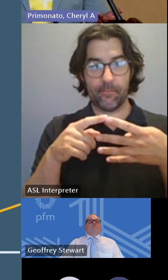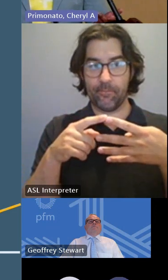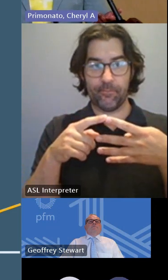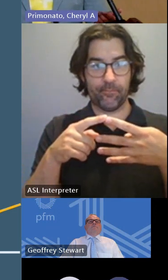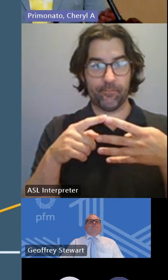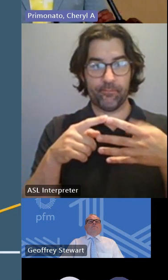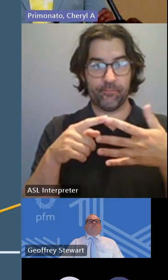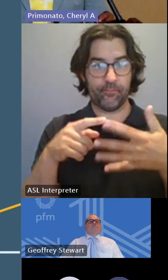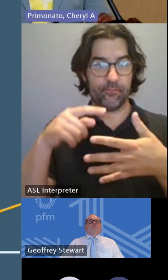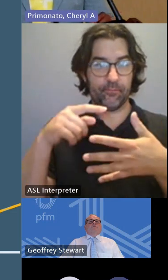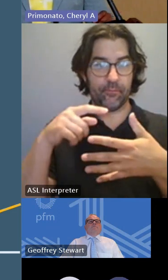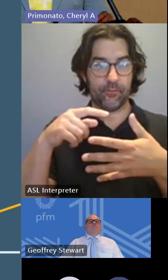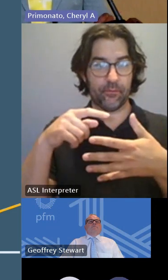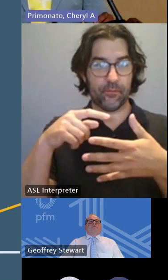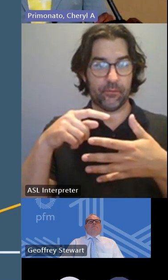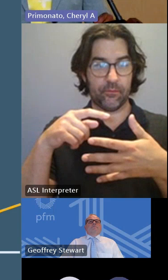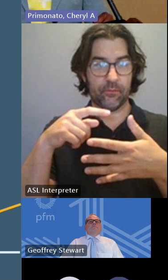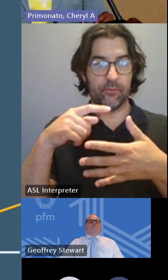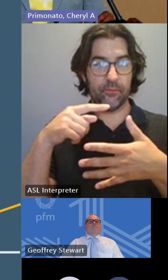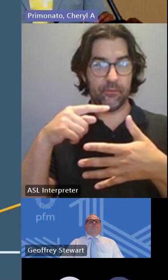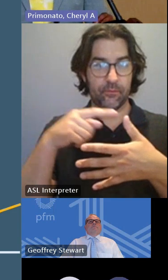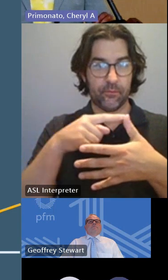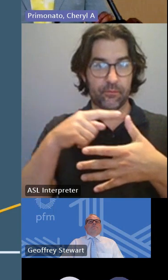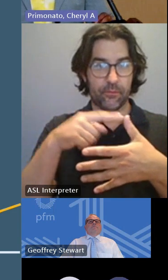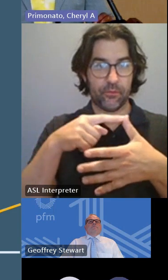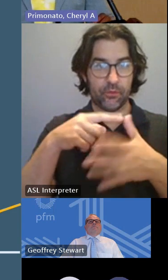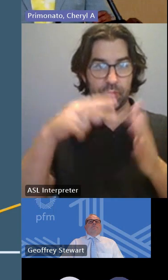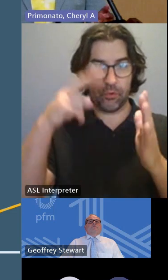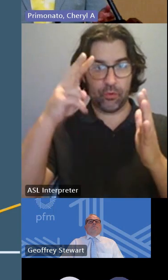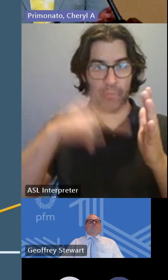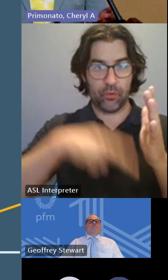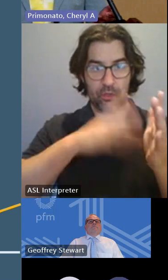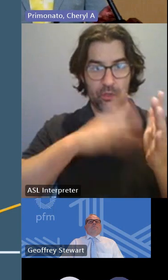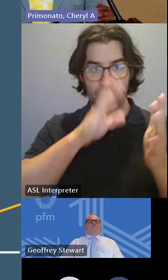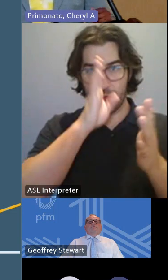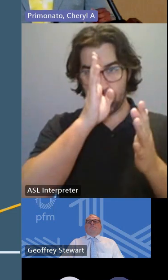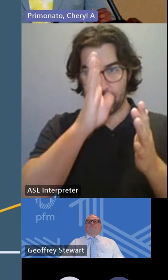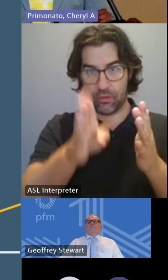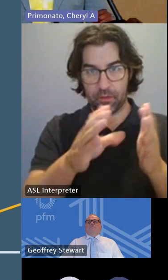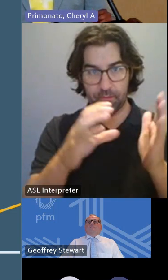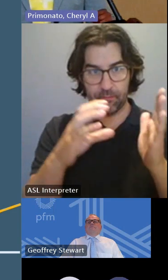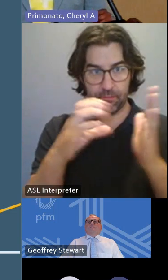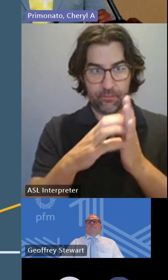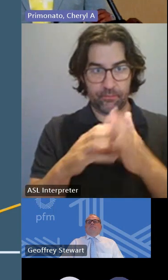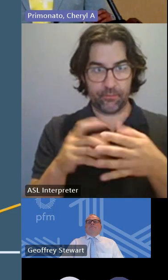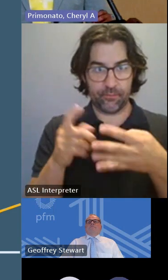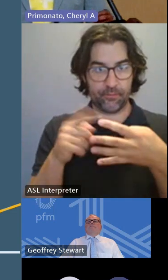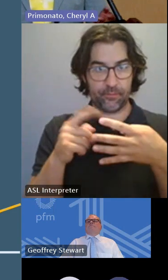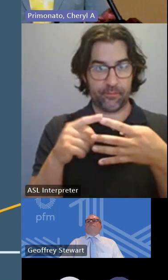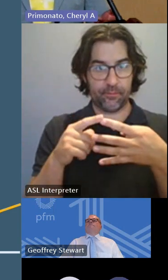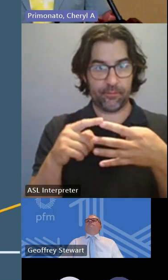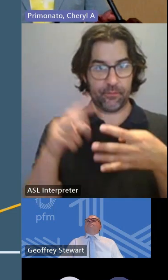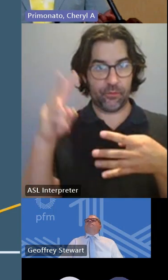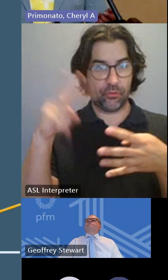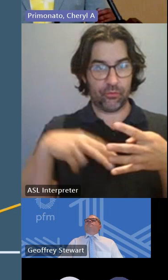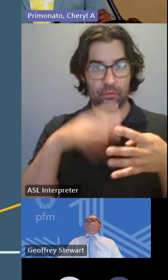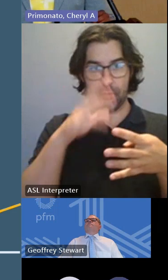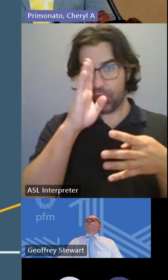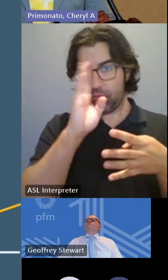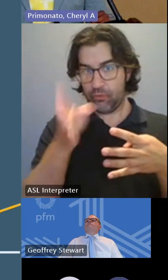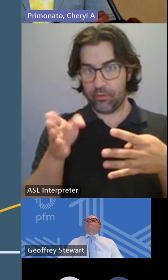Highlands Endowment to conduct a universal pass pilot study. 4 employers participated in that pilot with